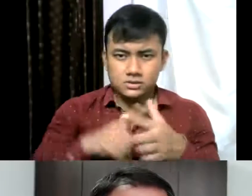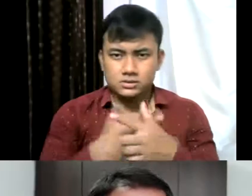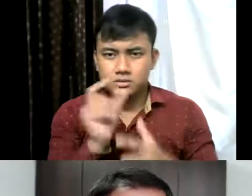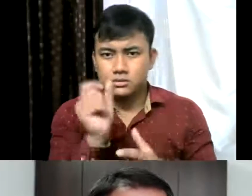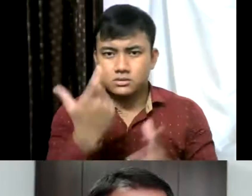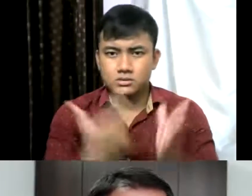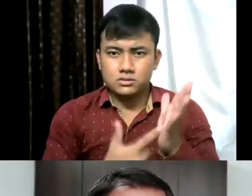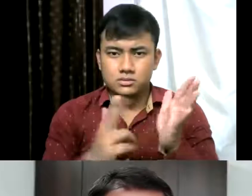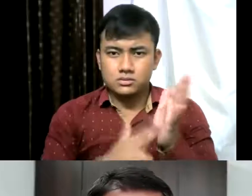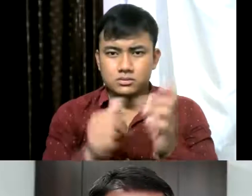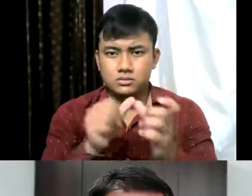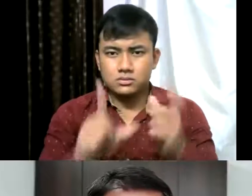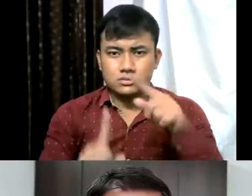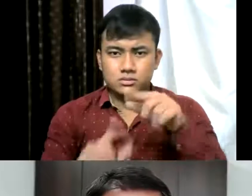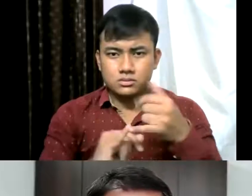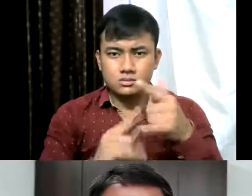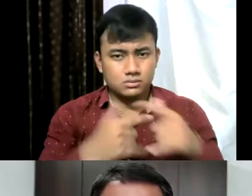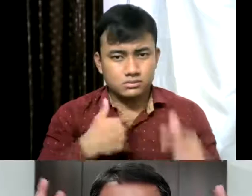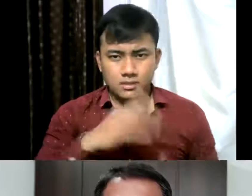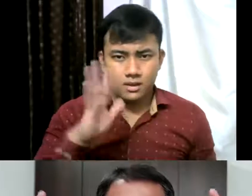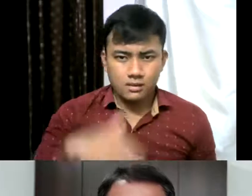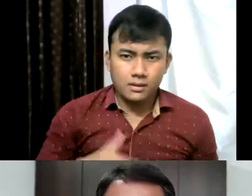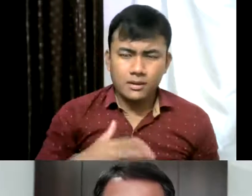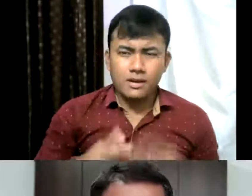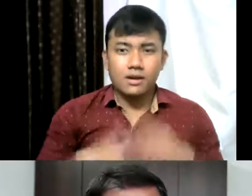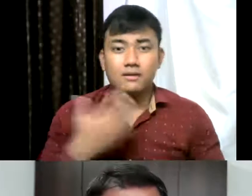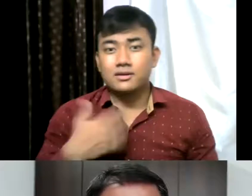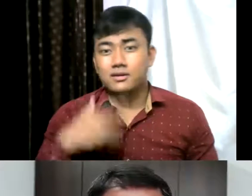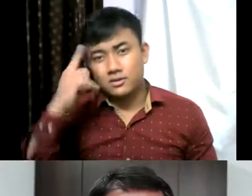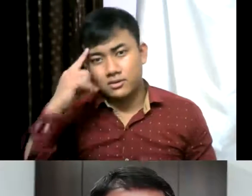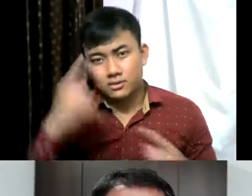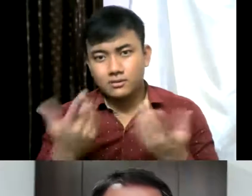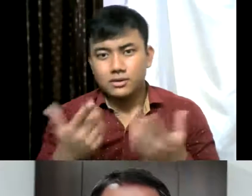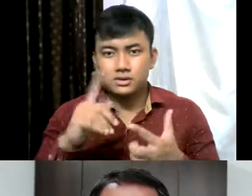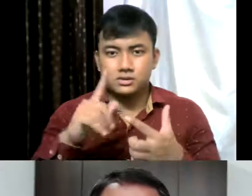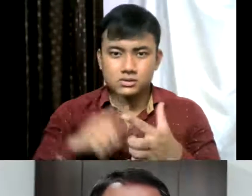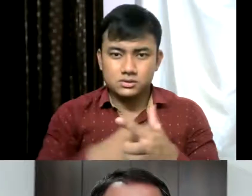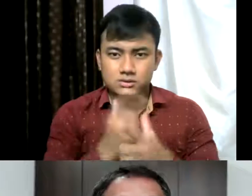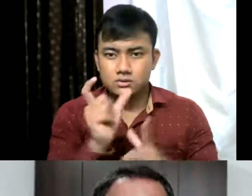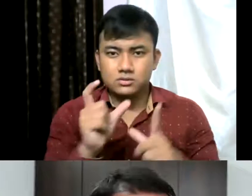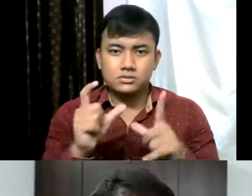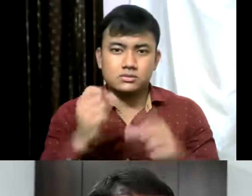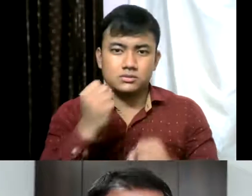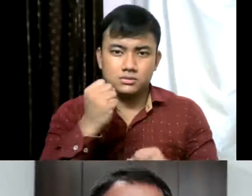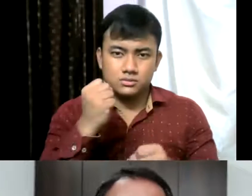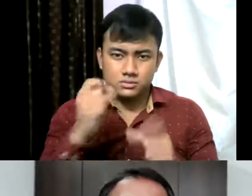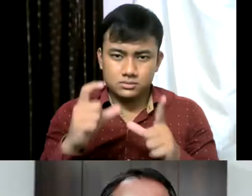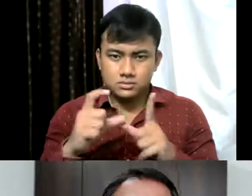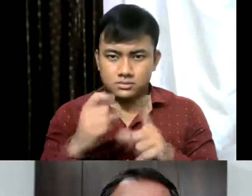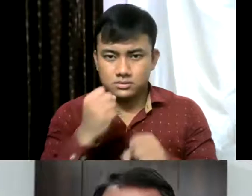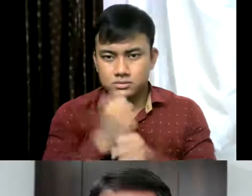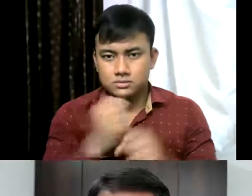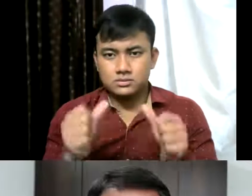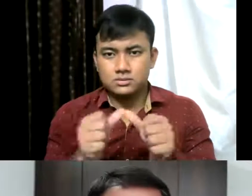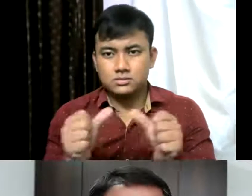usage and its myriad ways of jugaad and the way it is used. This Facebook group